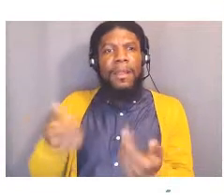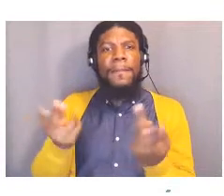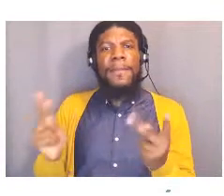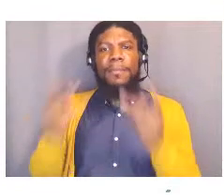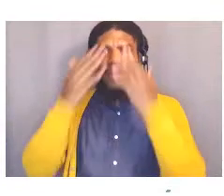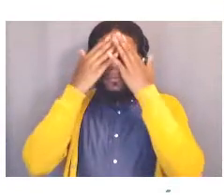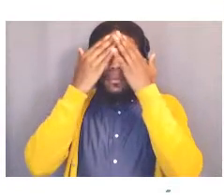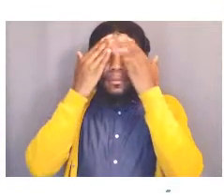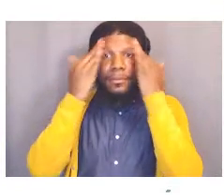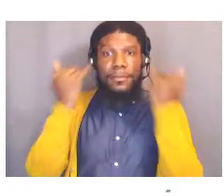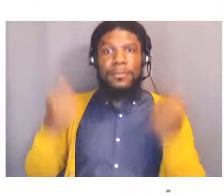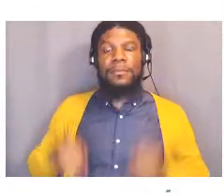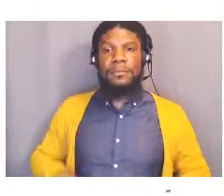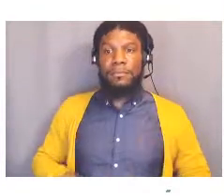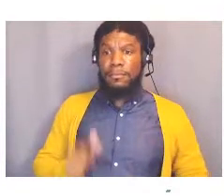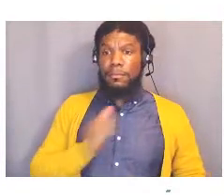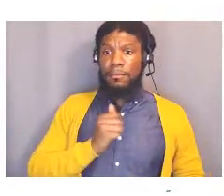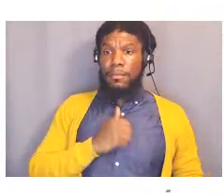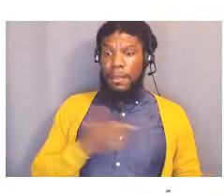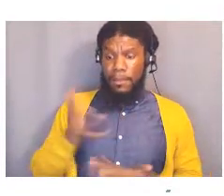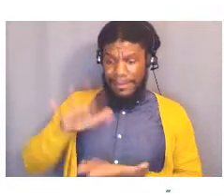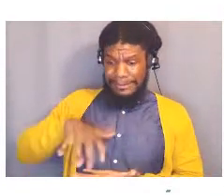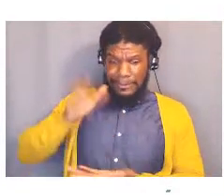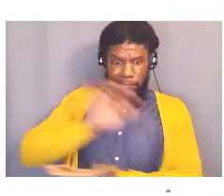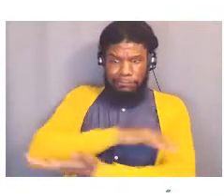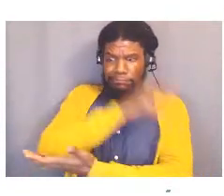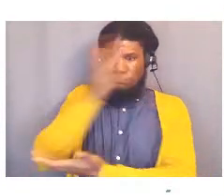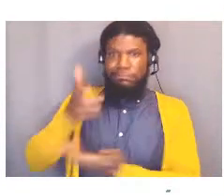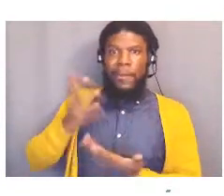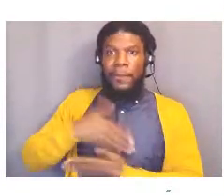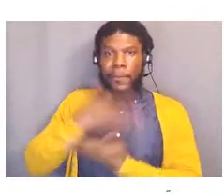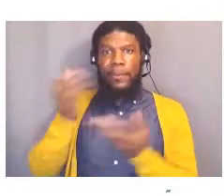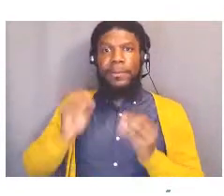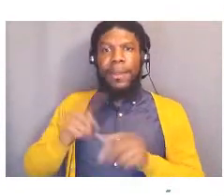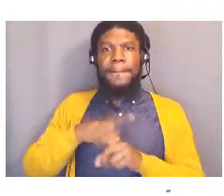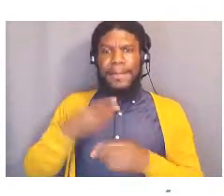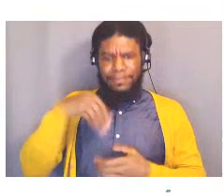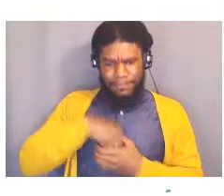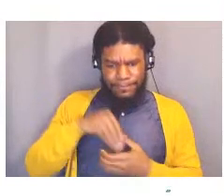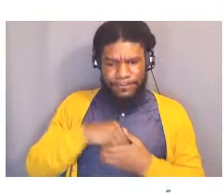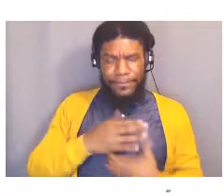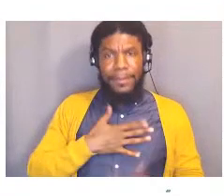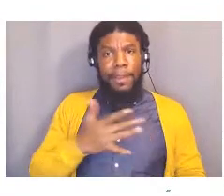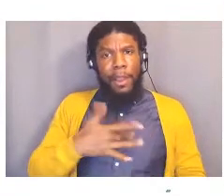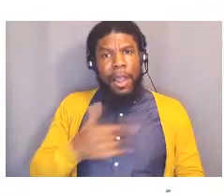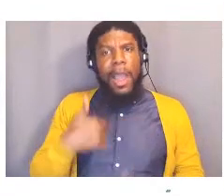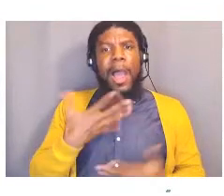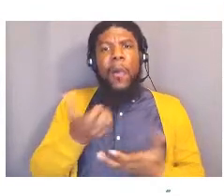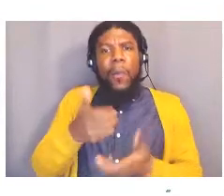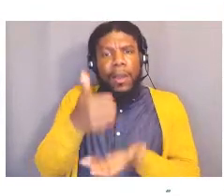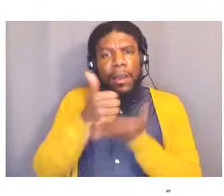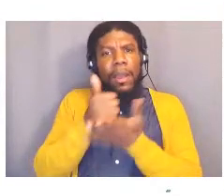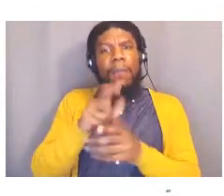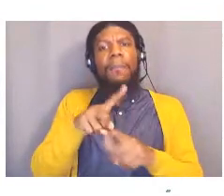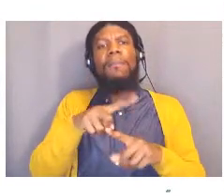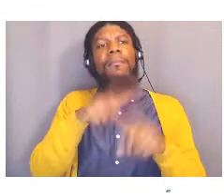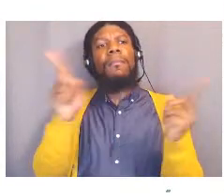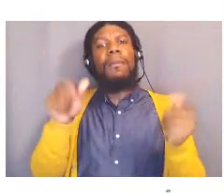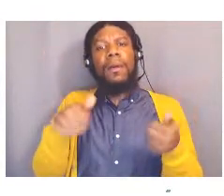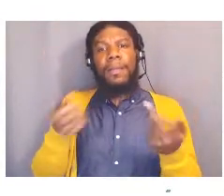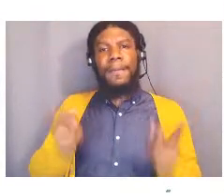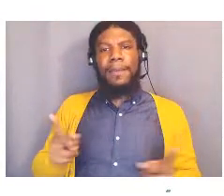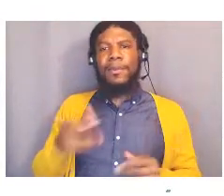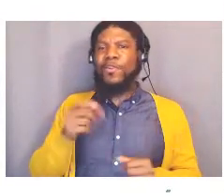the desire to help other people. And that's what Harriet Ross Tubman Davis leaves with